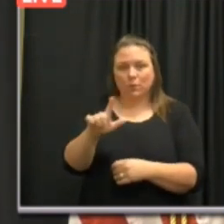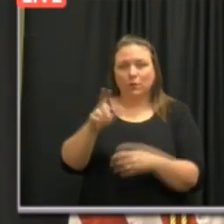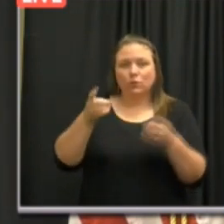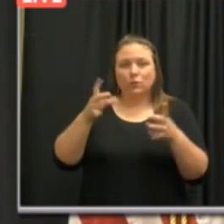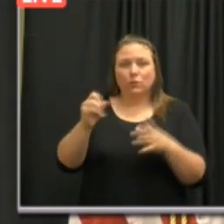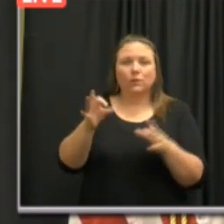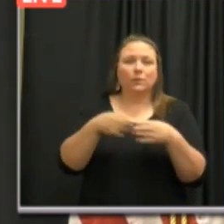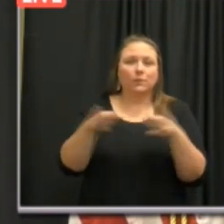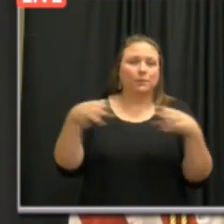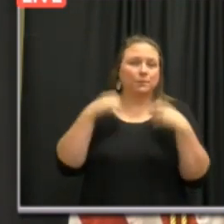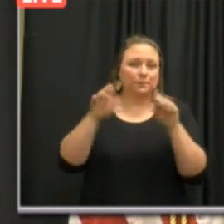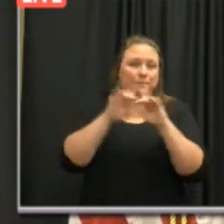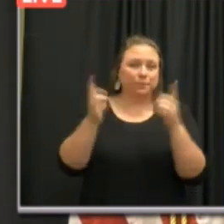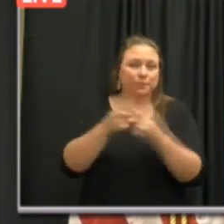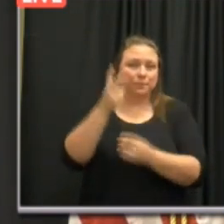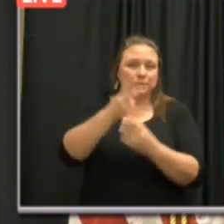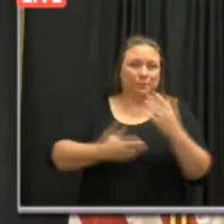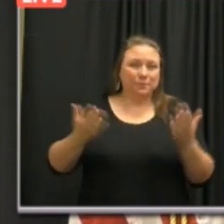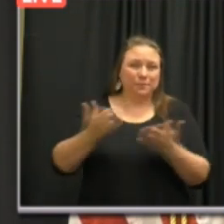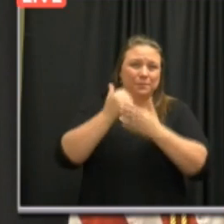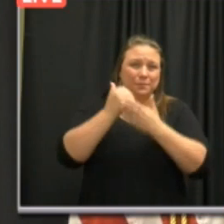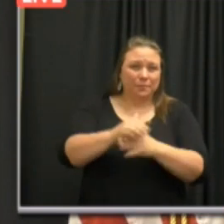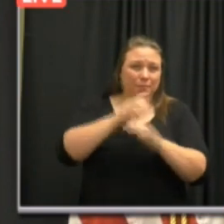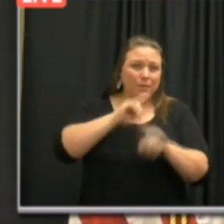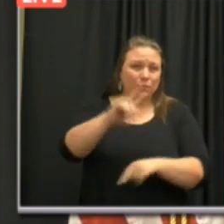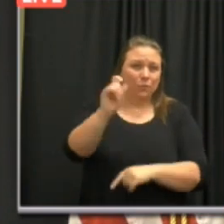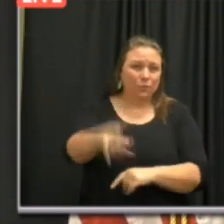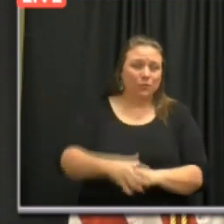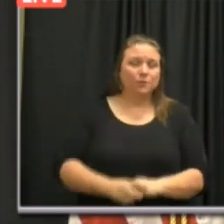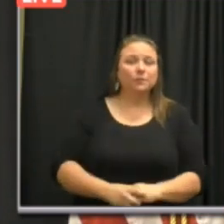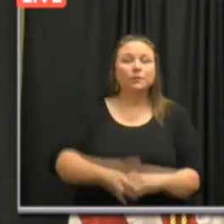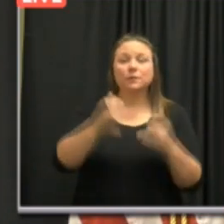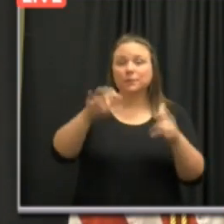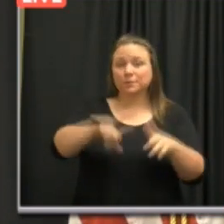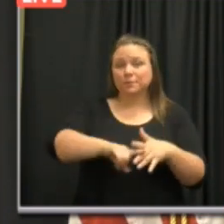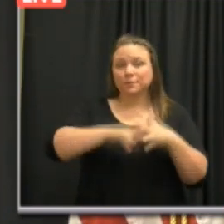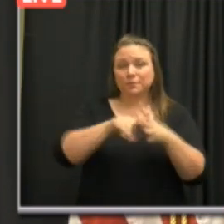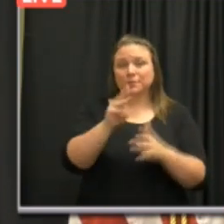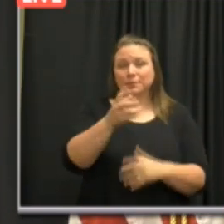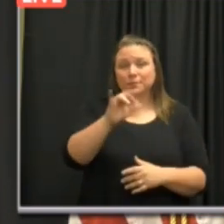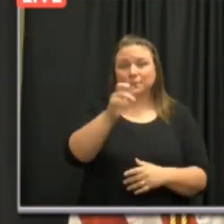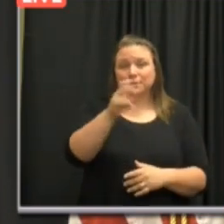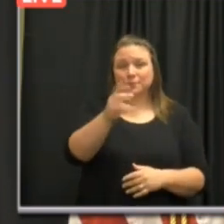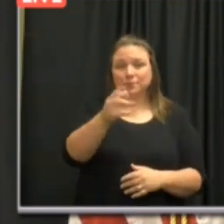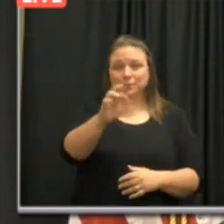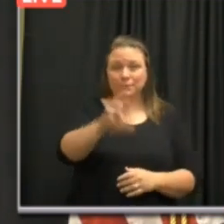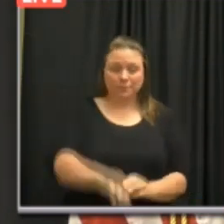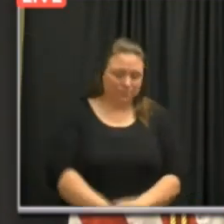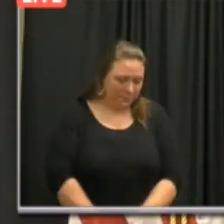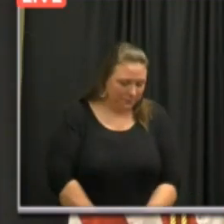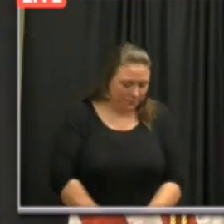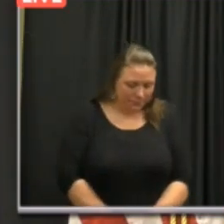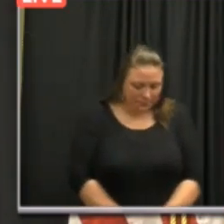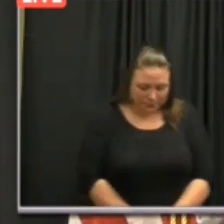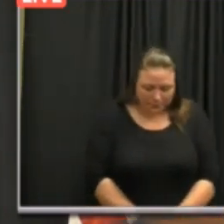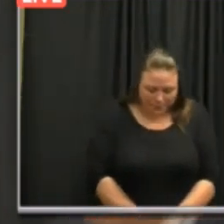Health Department, are here with us to help answer your questions. We will now begin with Mayor John Cooper.